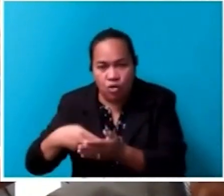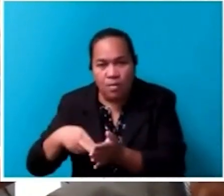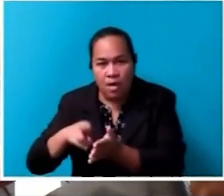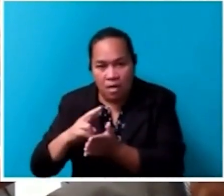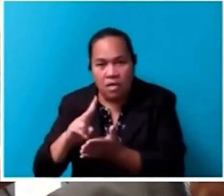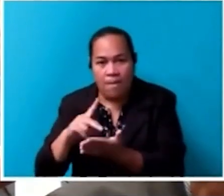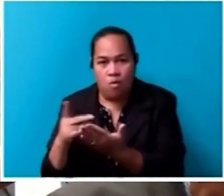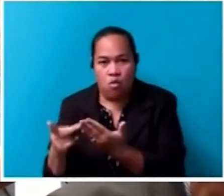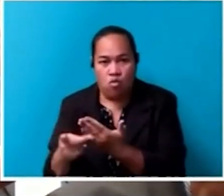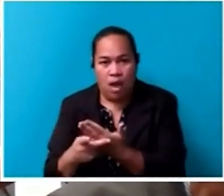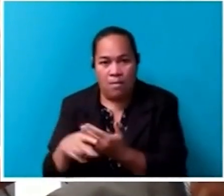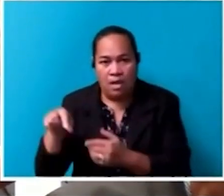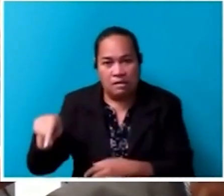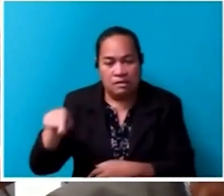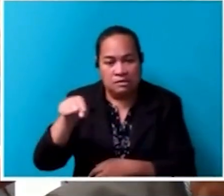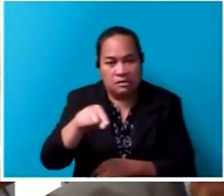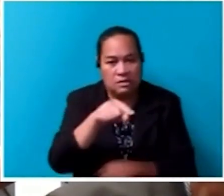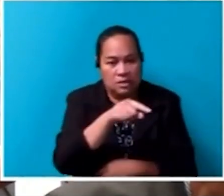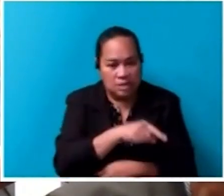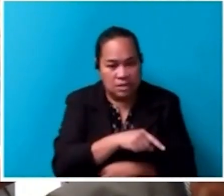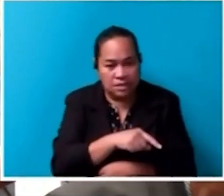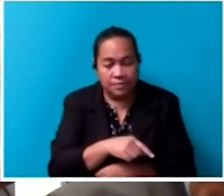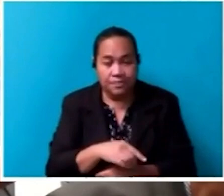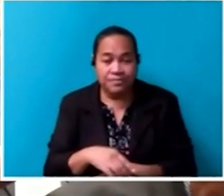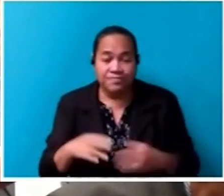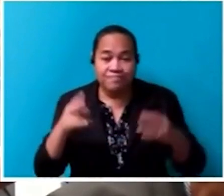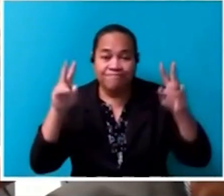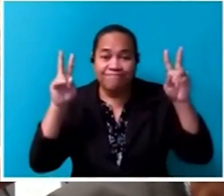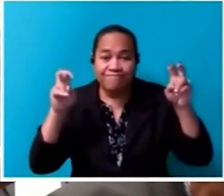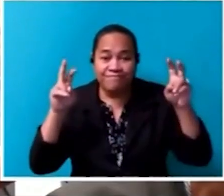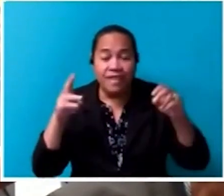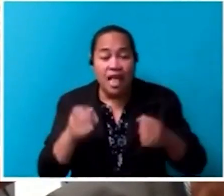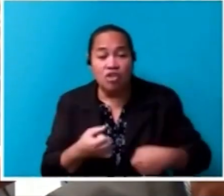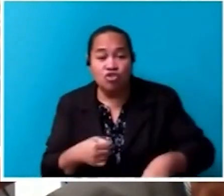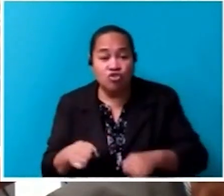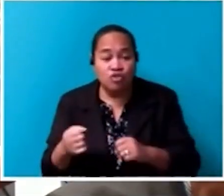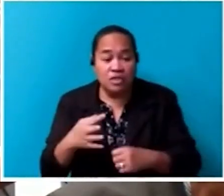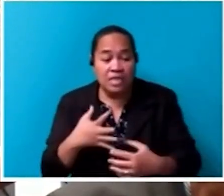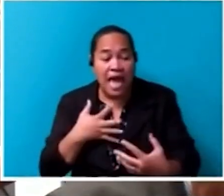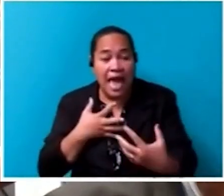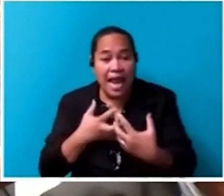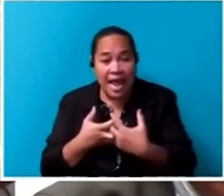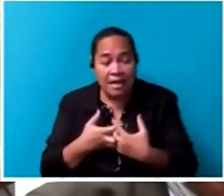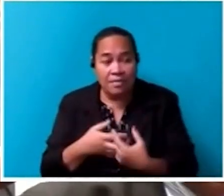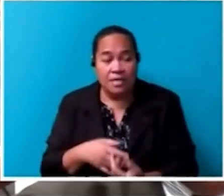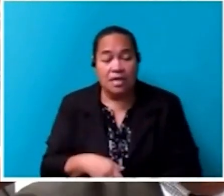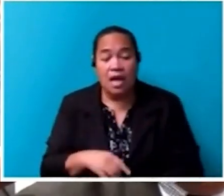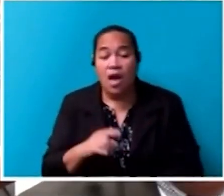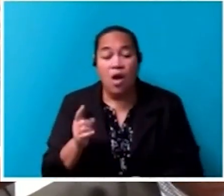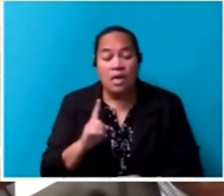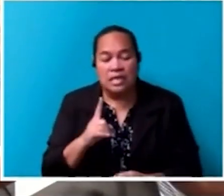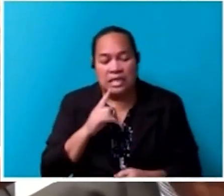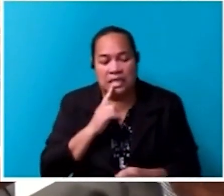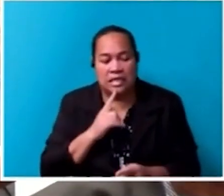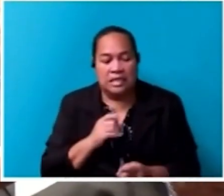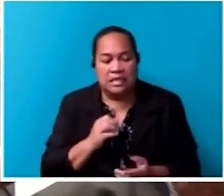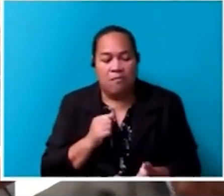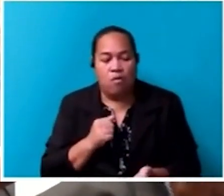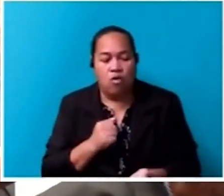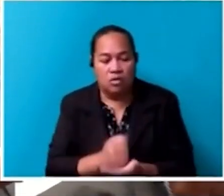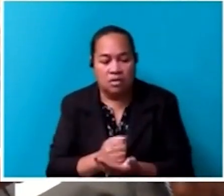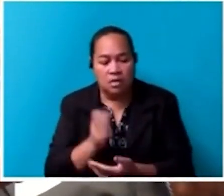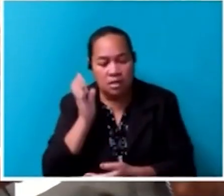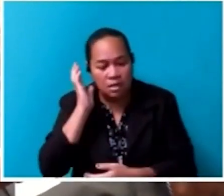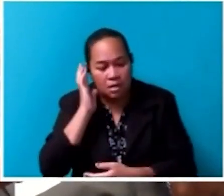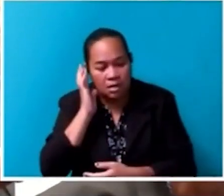program. Strategic alignment. Honourable Speaker, this model supports several key national